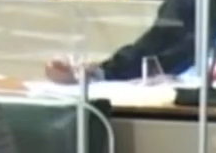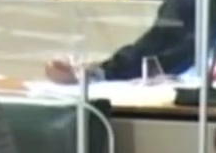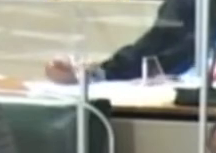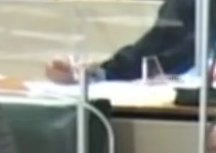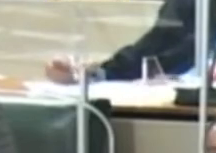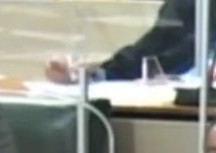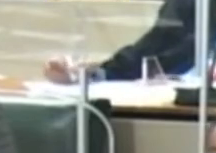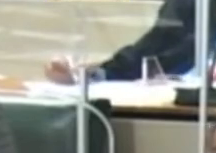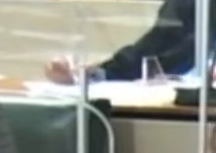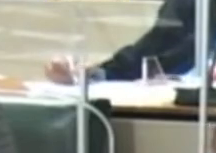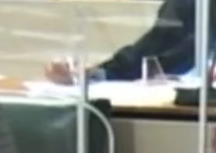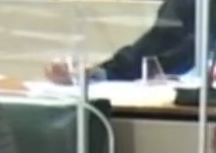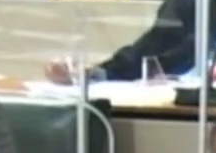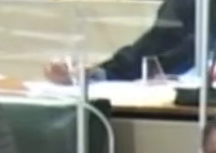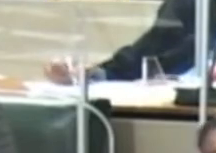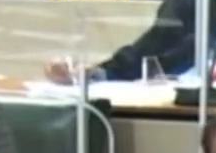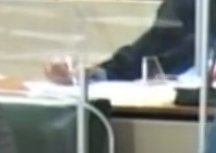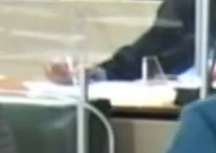So, Madam Speaker,